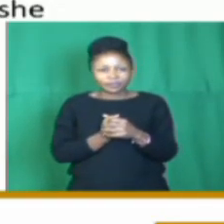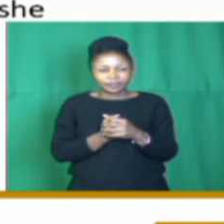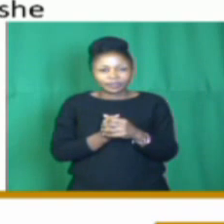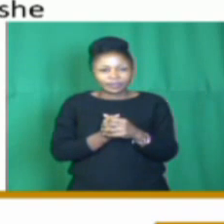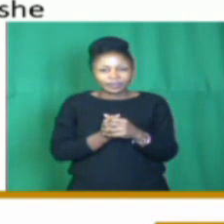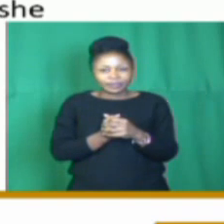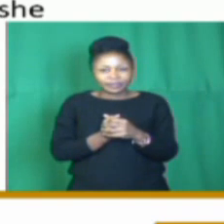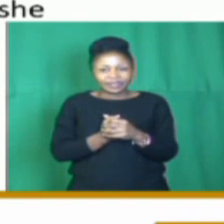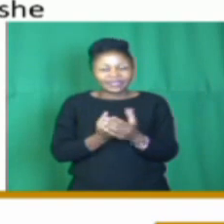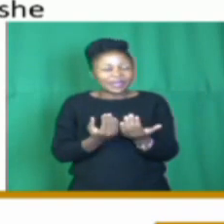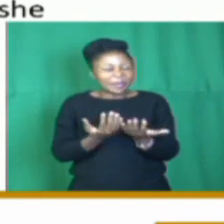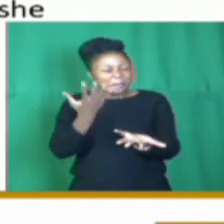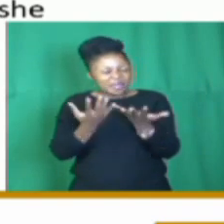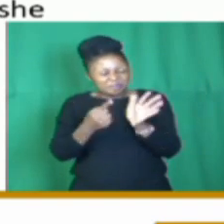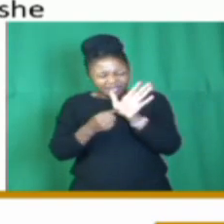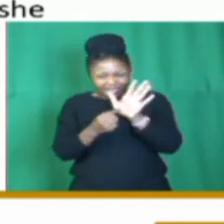the beauty mark.